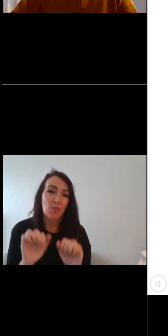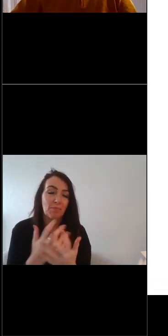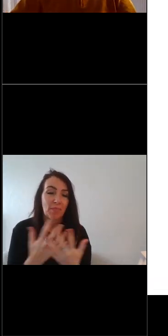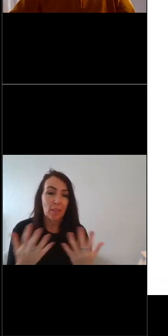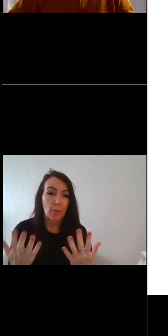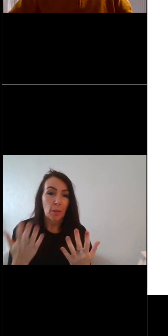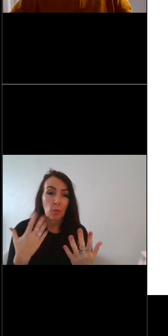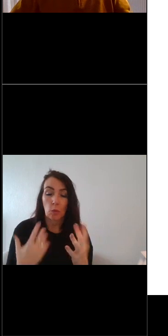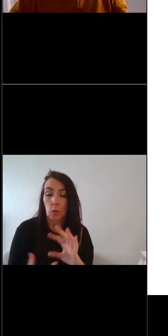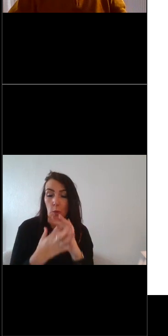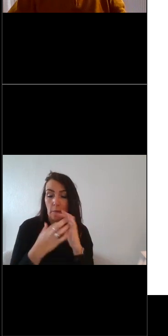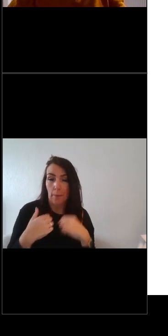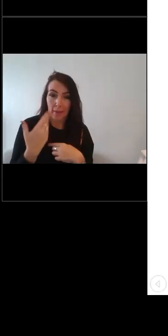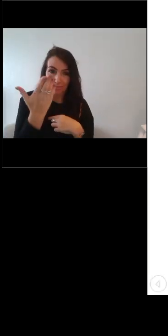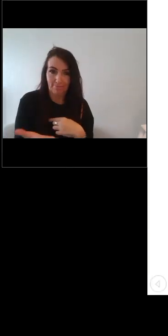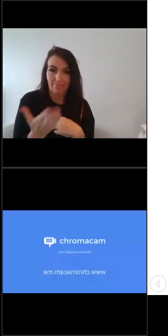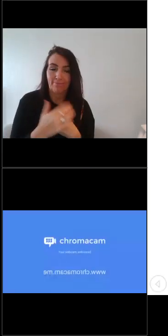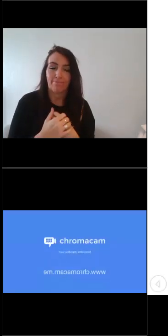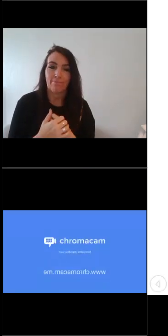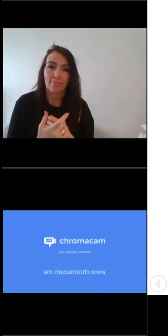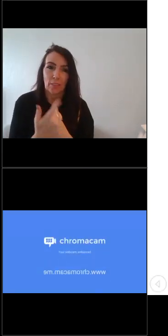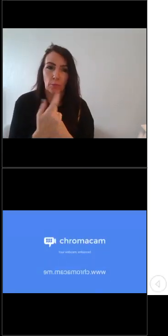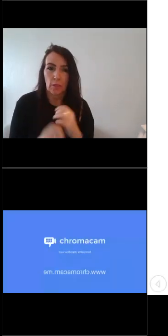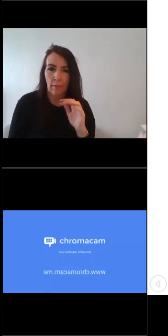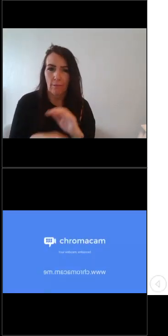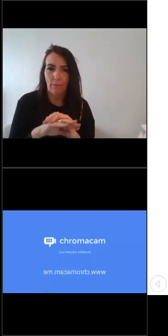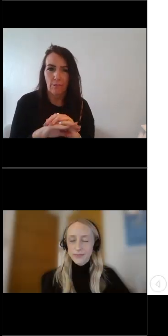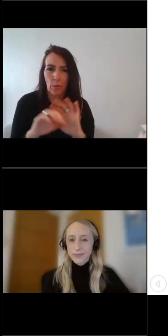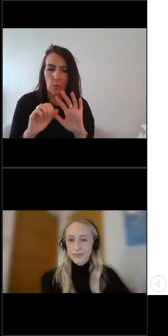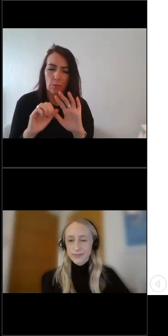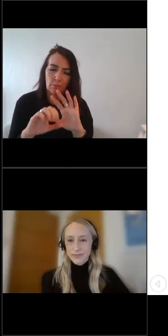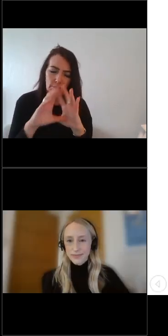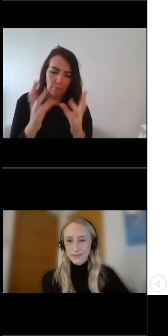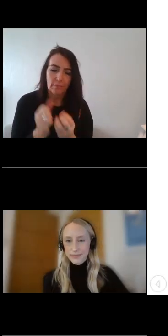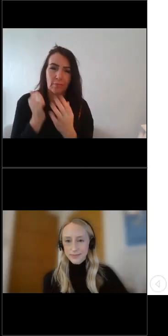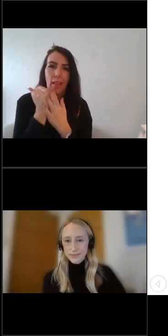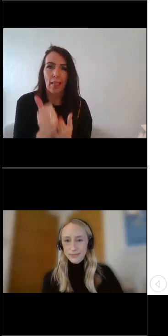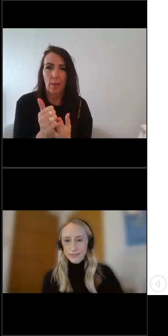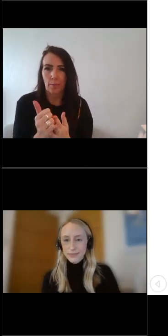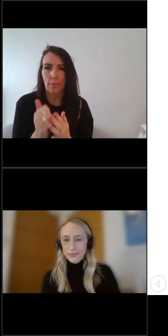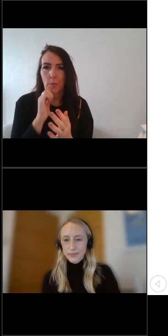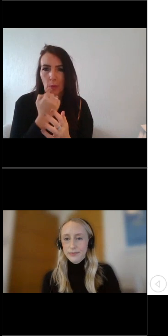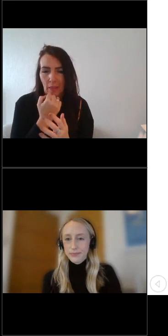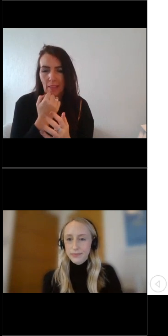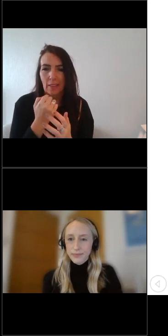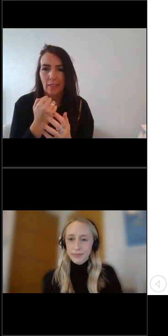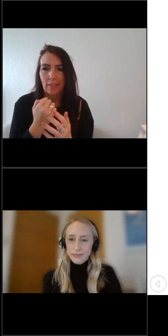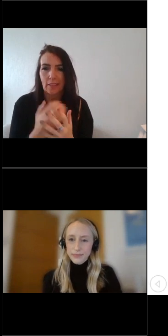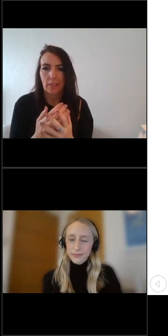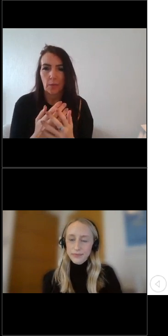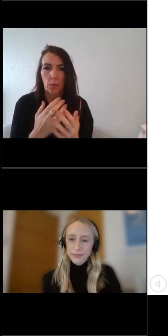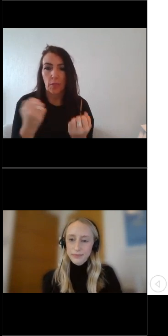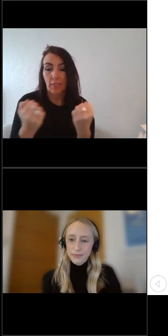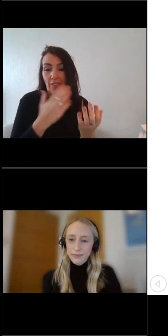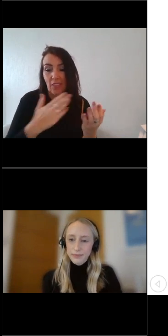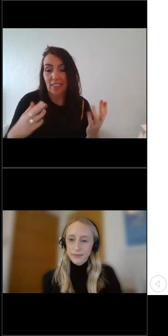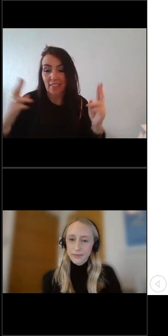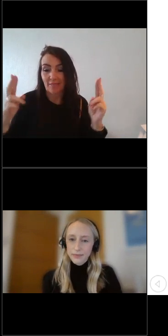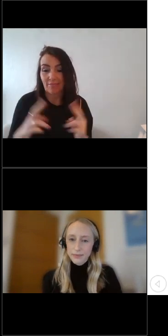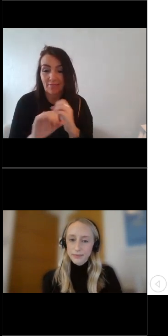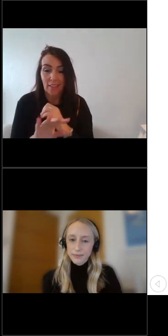get in touch, here are the details. We offer comprehensive help and assistance with fleet decarbonisation